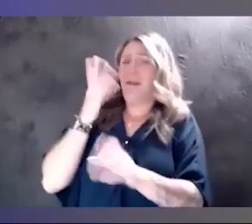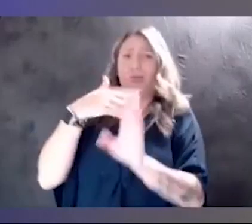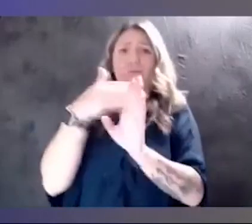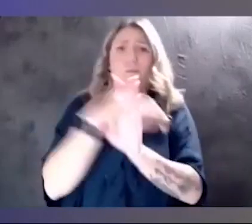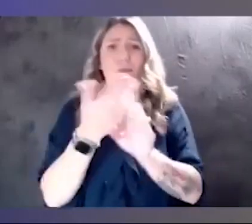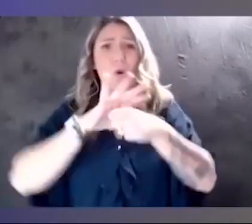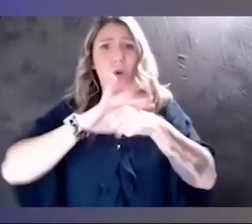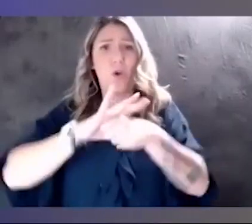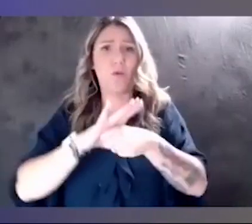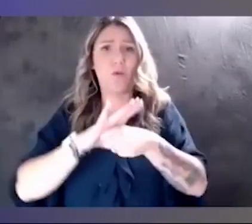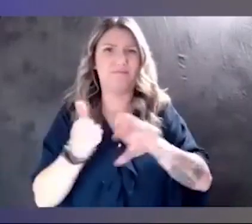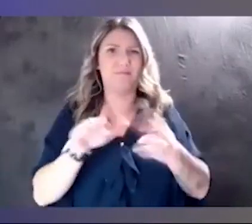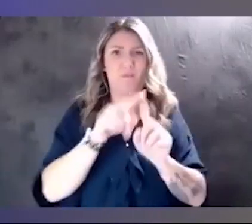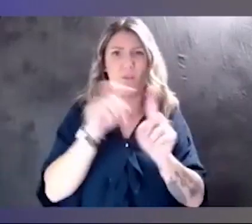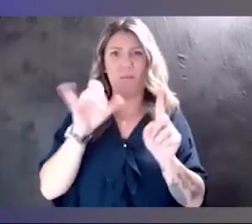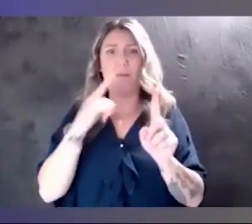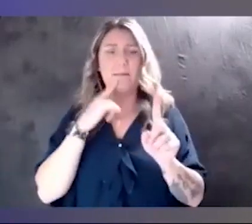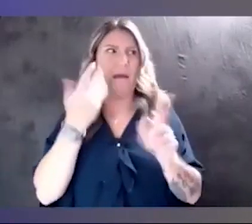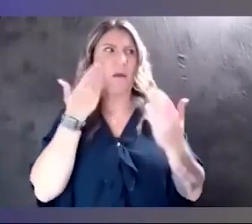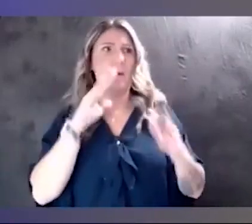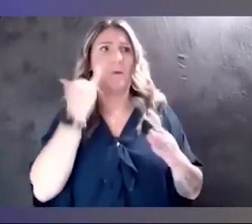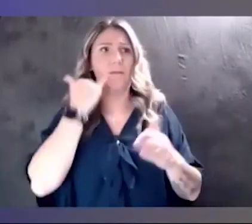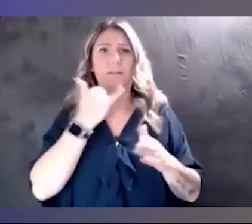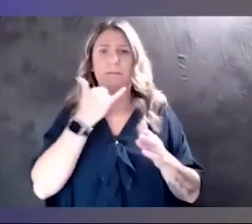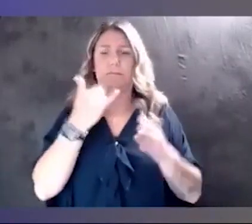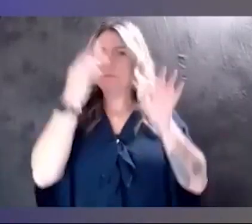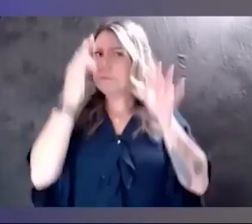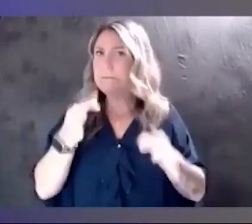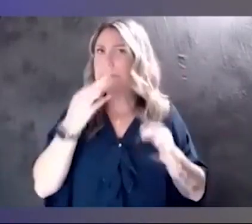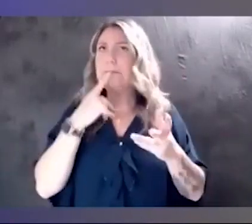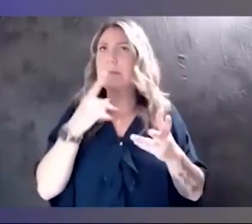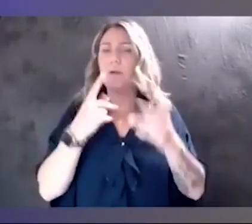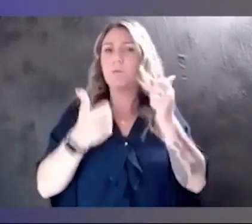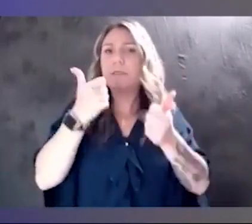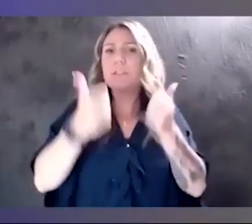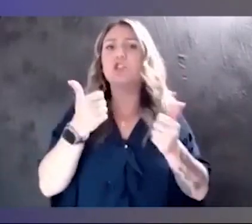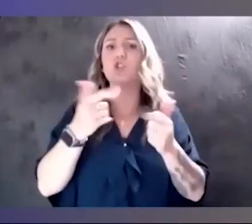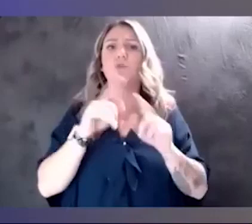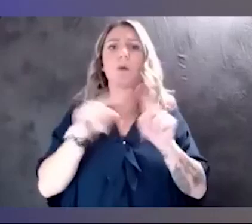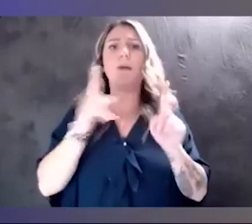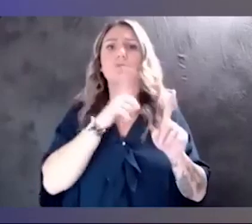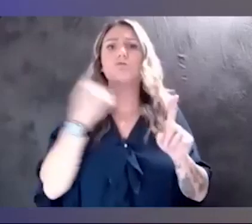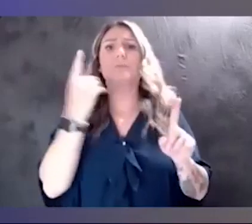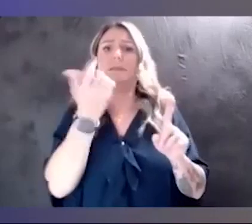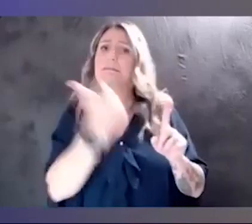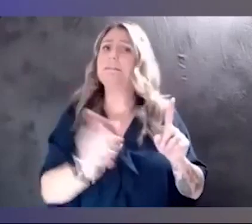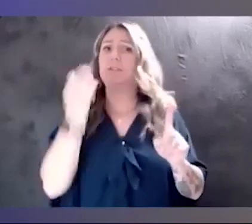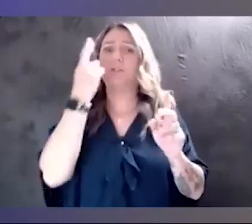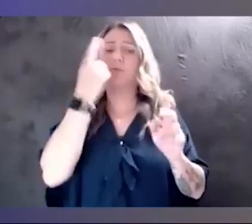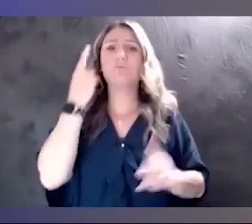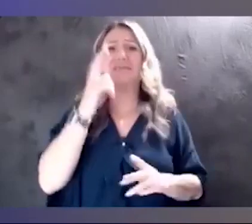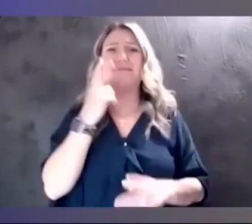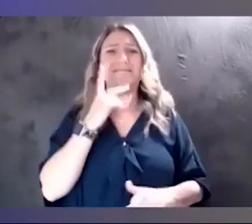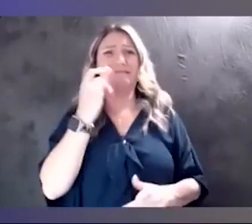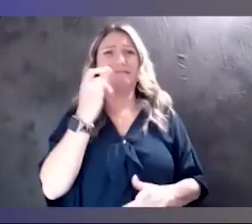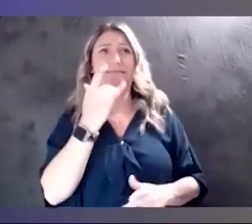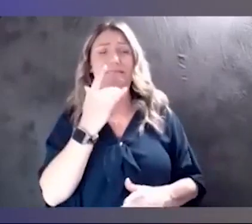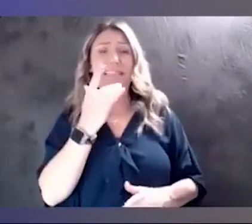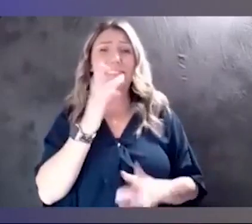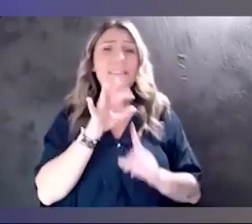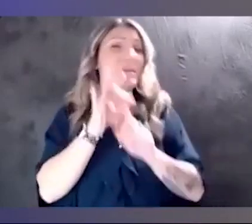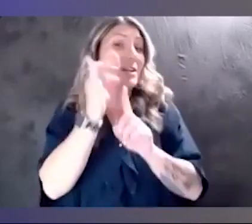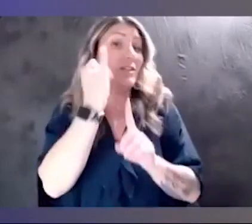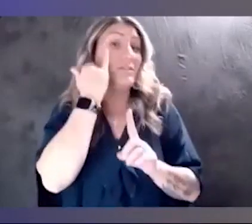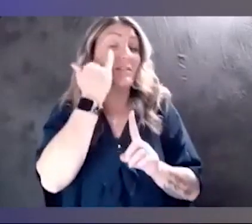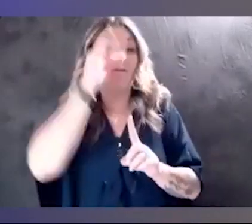they determined which virus it was, but it is a risk of any illness. Another reason, if you're ill, especially if you're ill with a fever, do not try